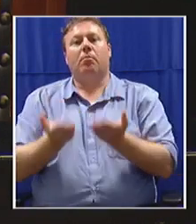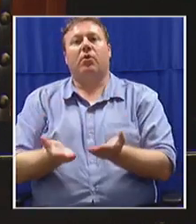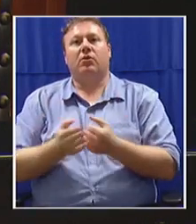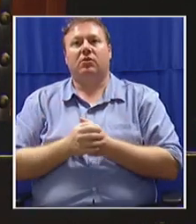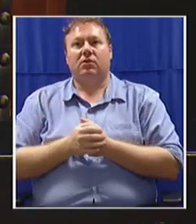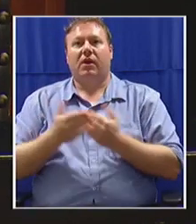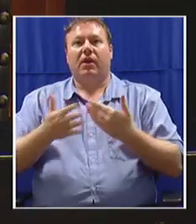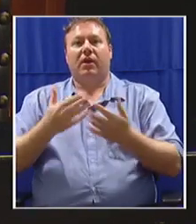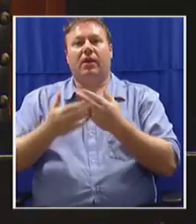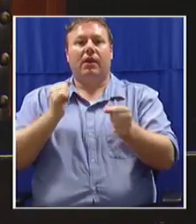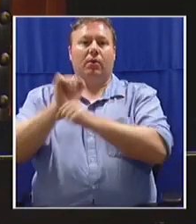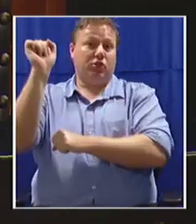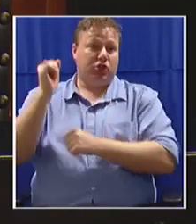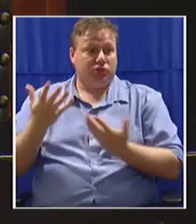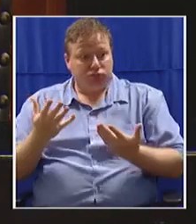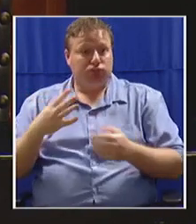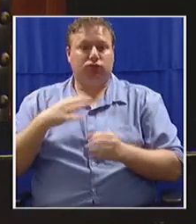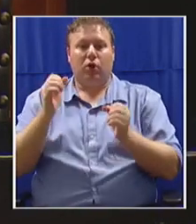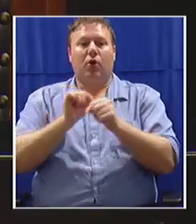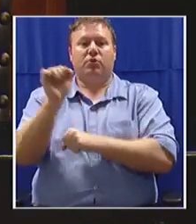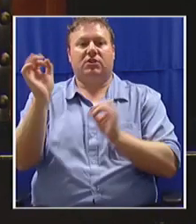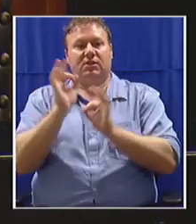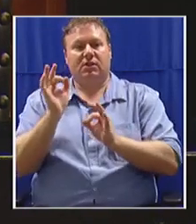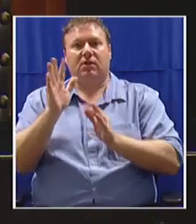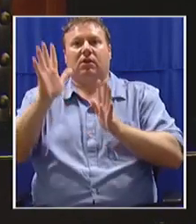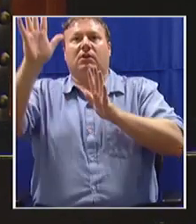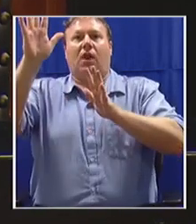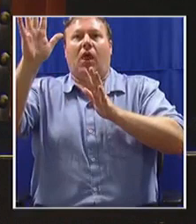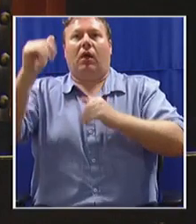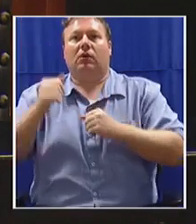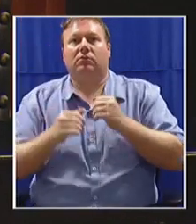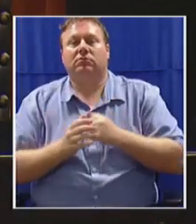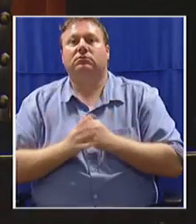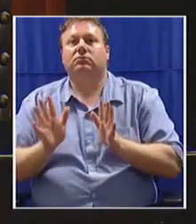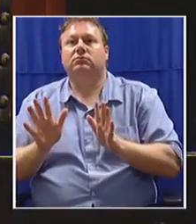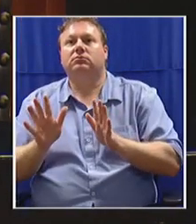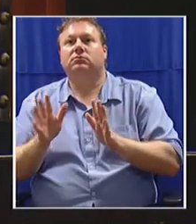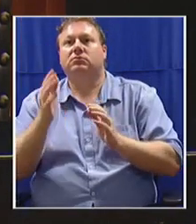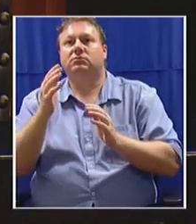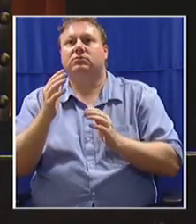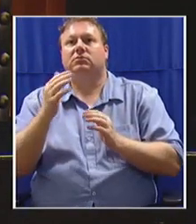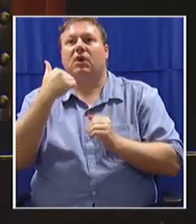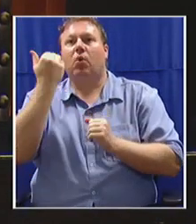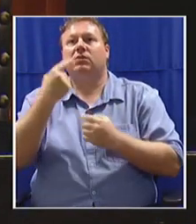No objections agreed to. That concludes the business. Chair, yes. Would like to make a declaration.